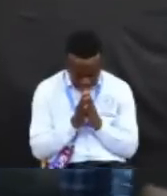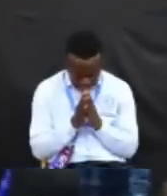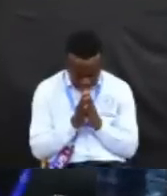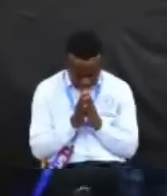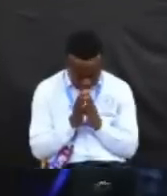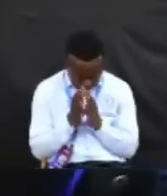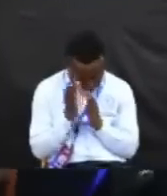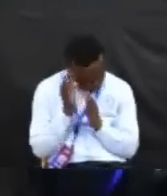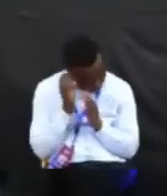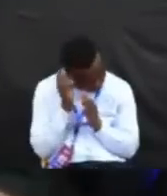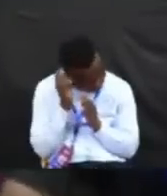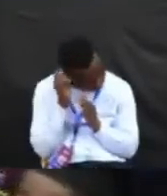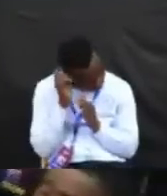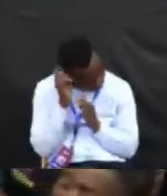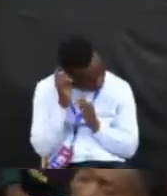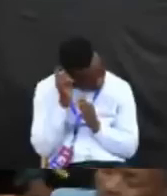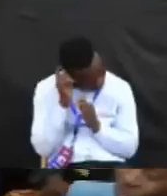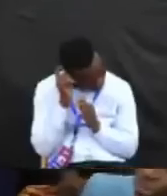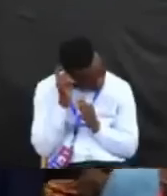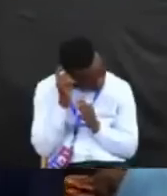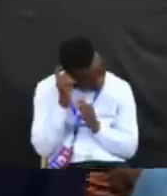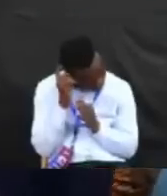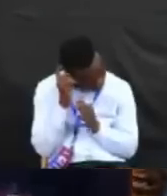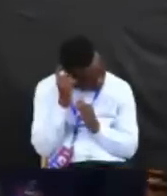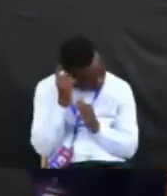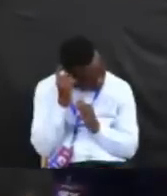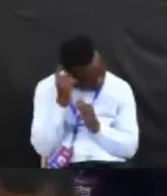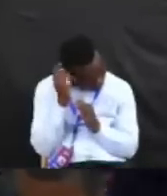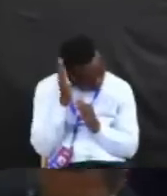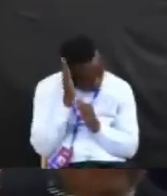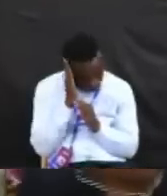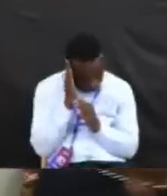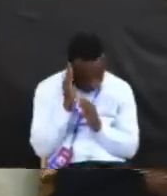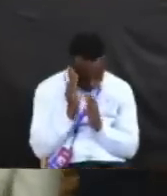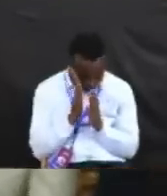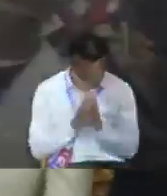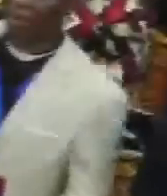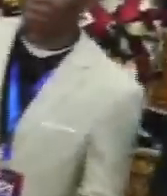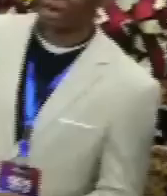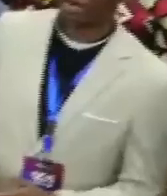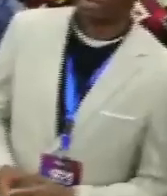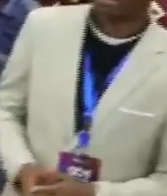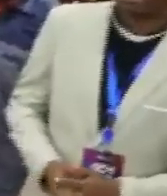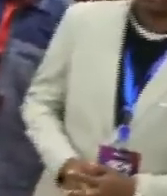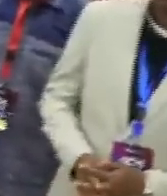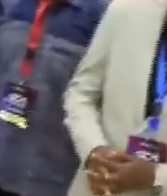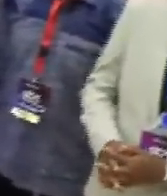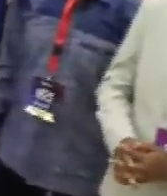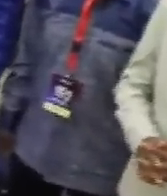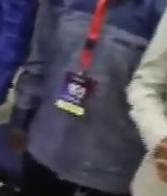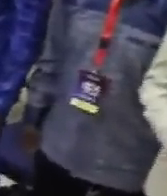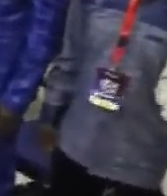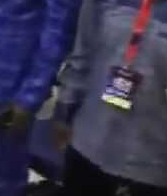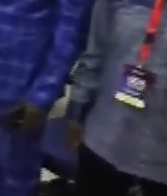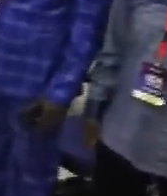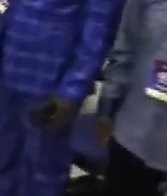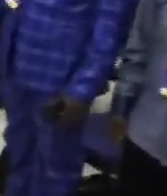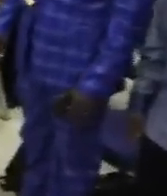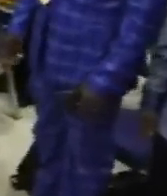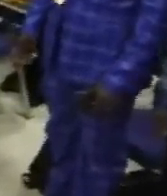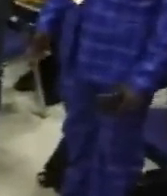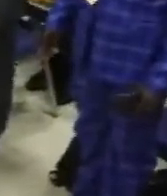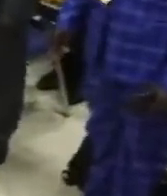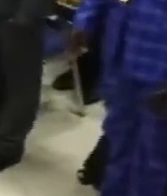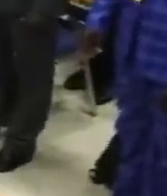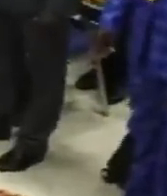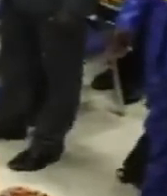God. There is none like you God. There is none like you. God who cannot be compared. The superity